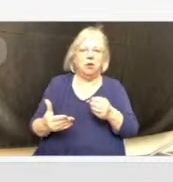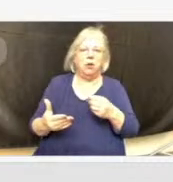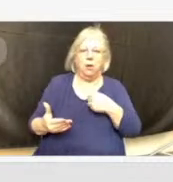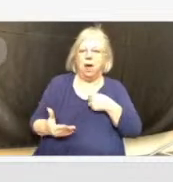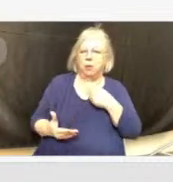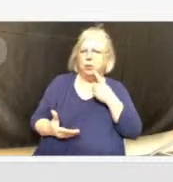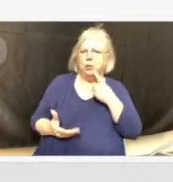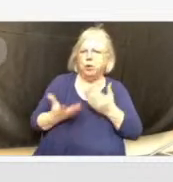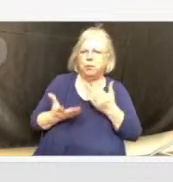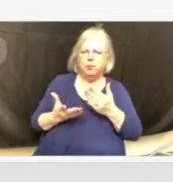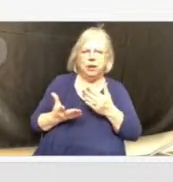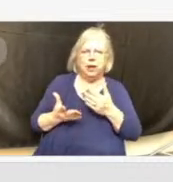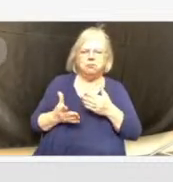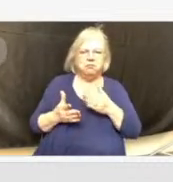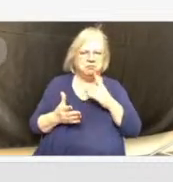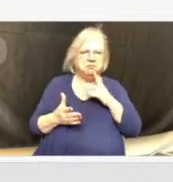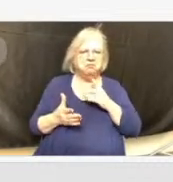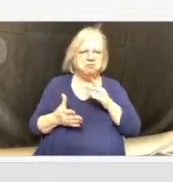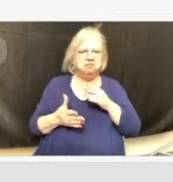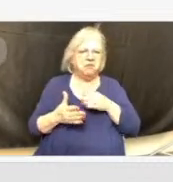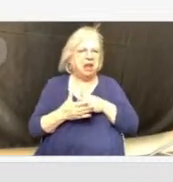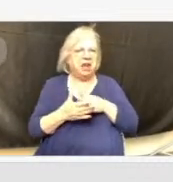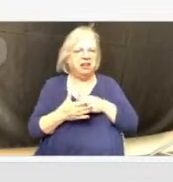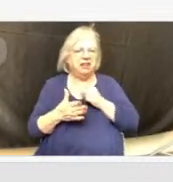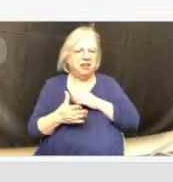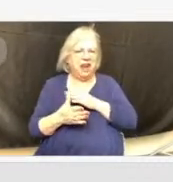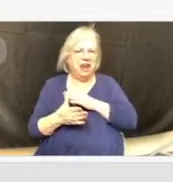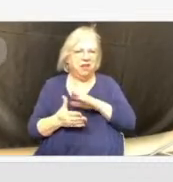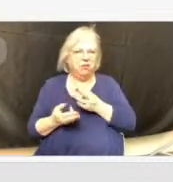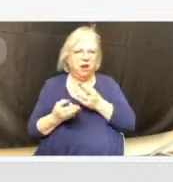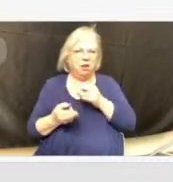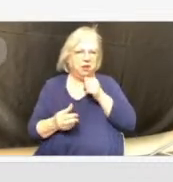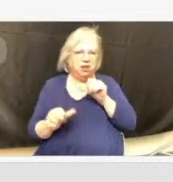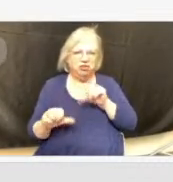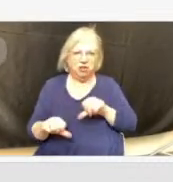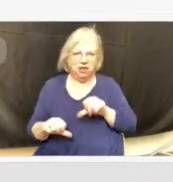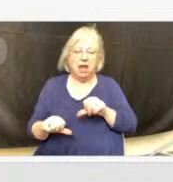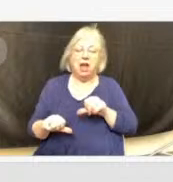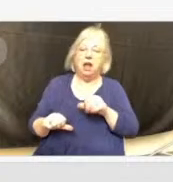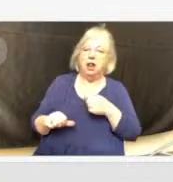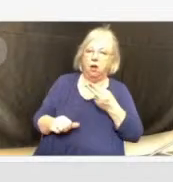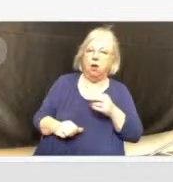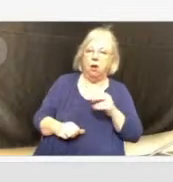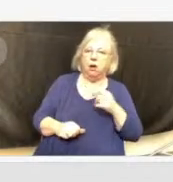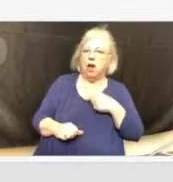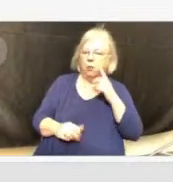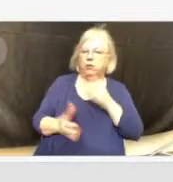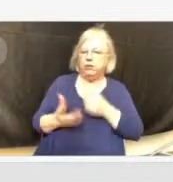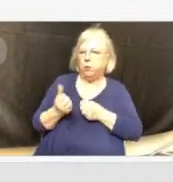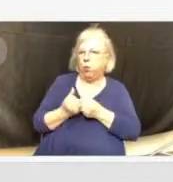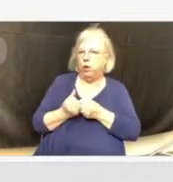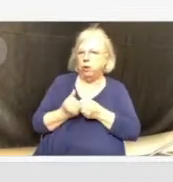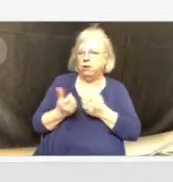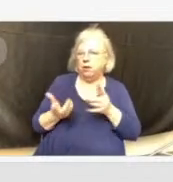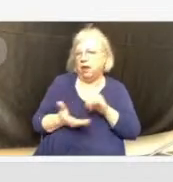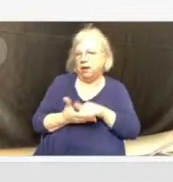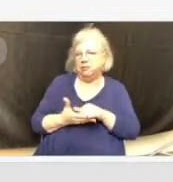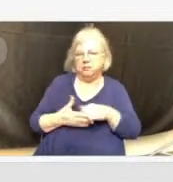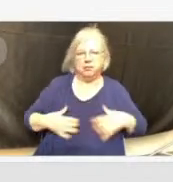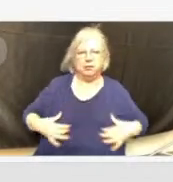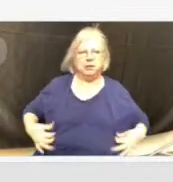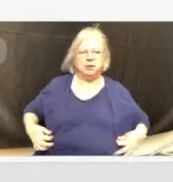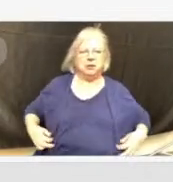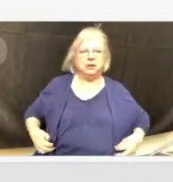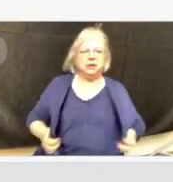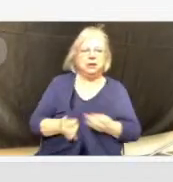I would probably go against staff's recommendations on this particular time, and I would support it.